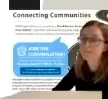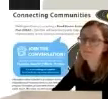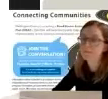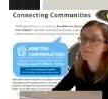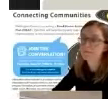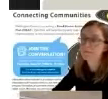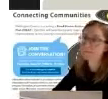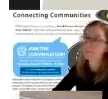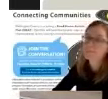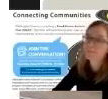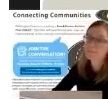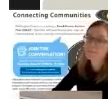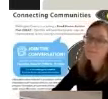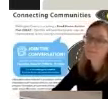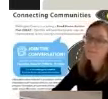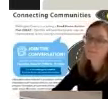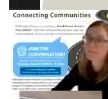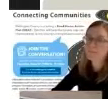next slide.